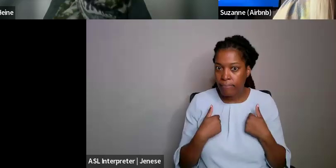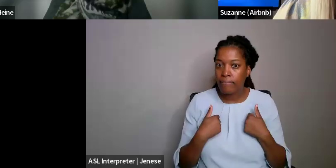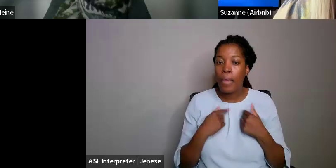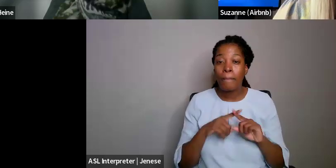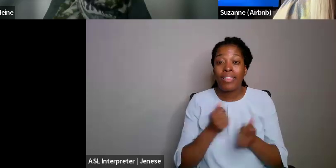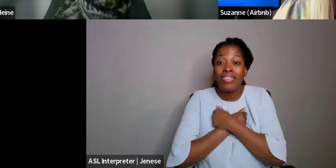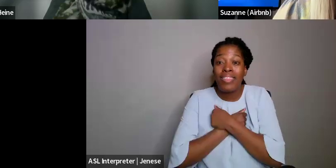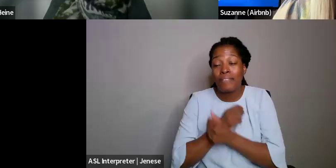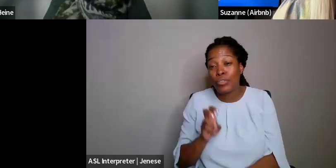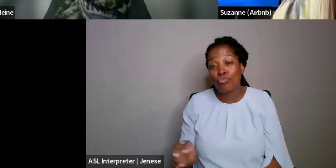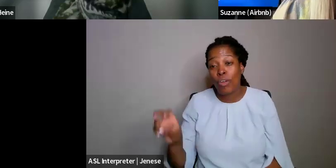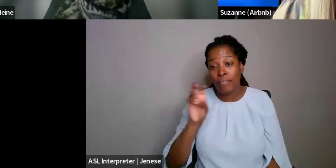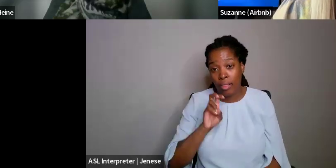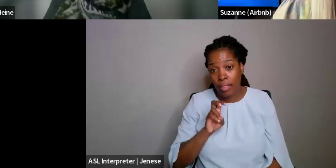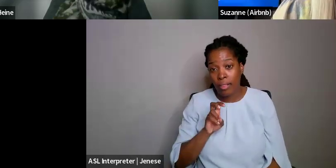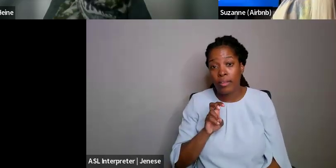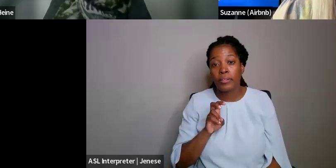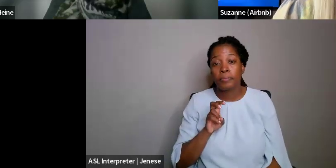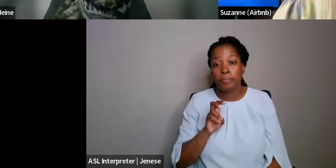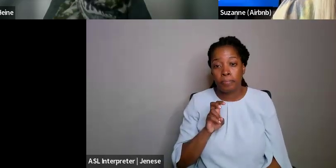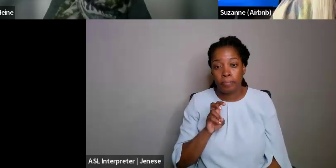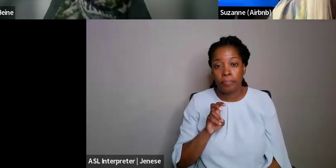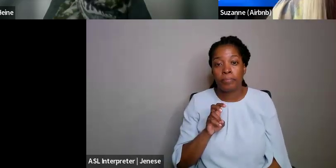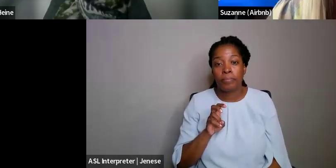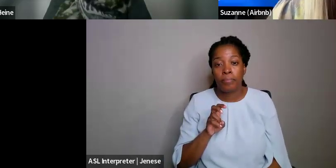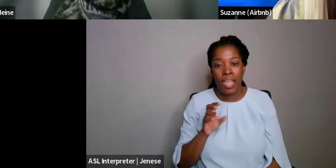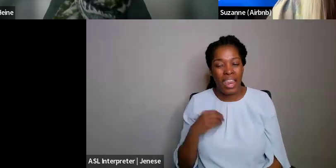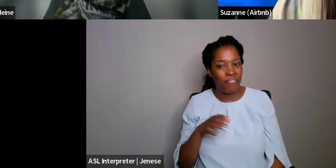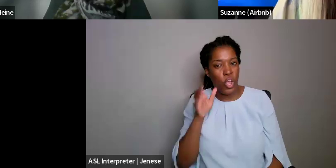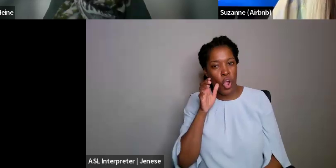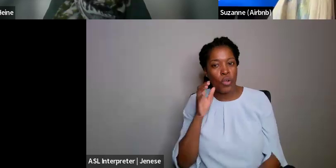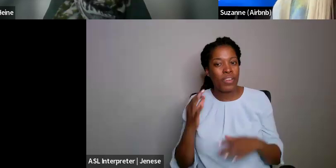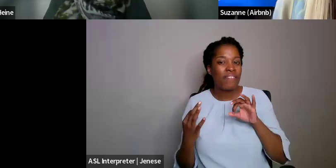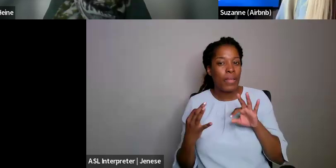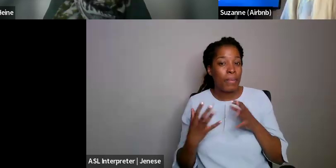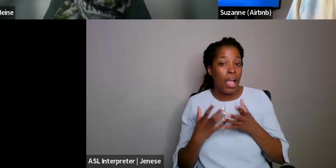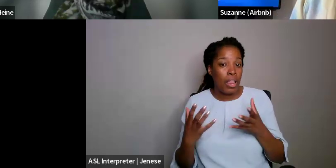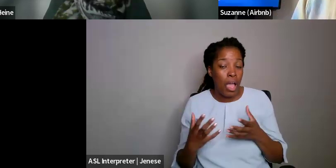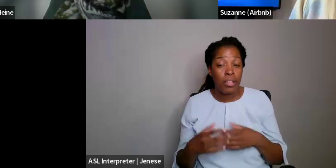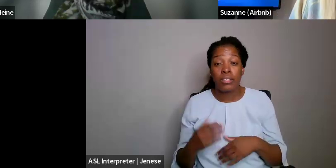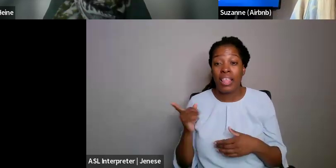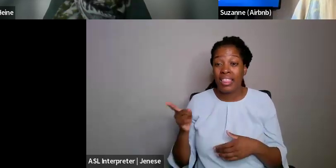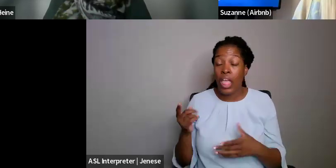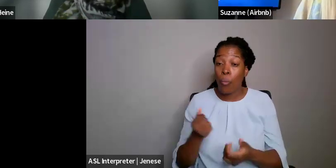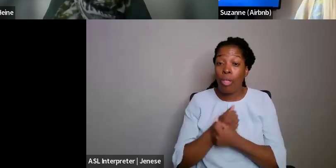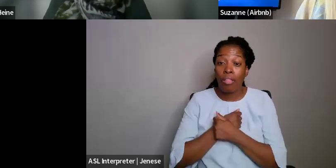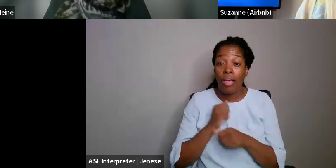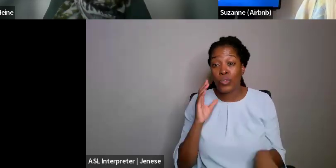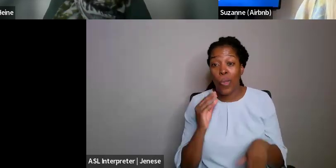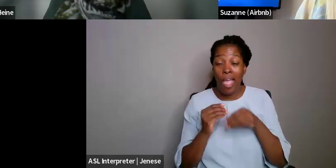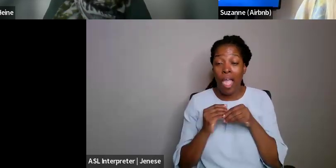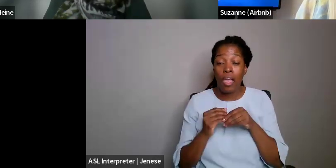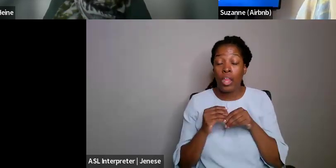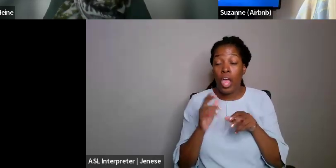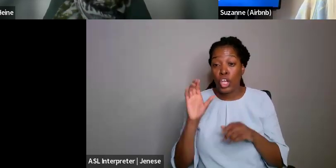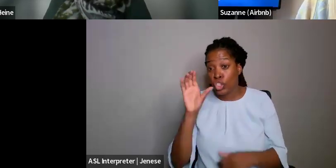they love traveling. And I have heard this feedback a lot that these guests would love a search filter for a fragrance-free